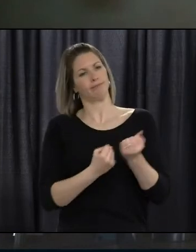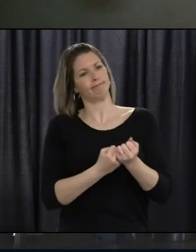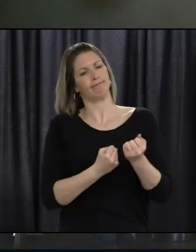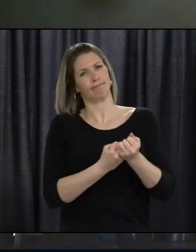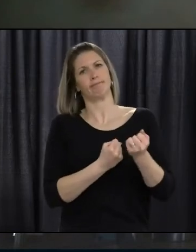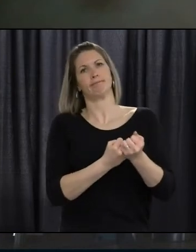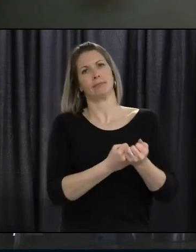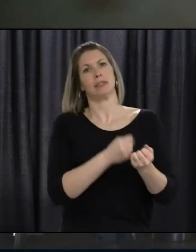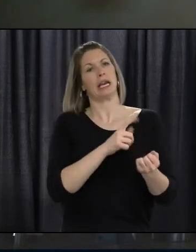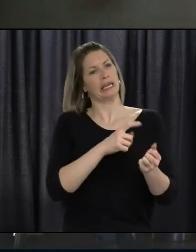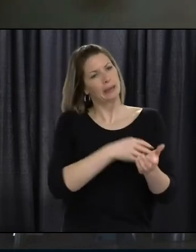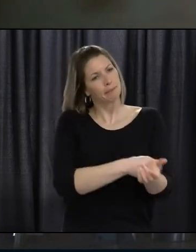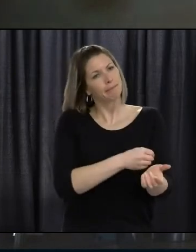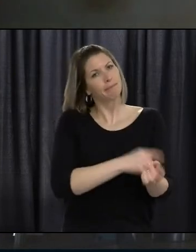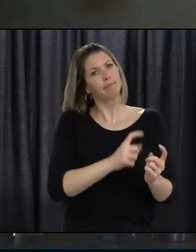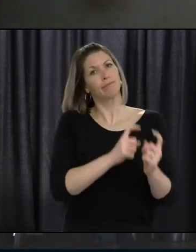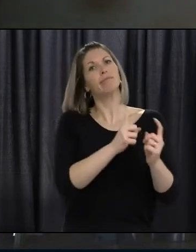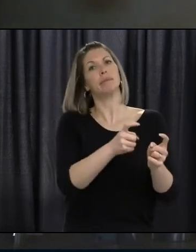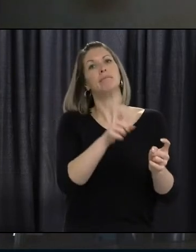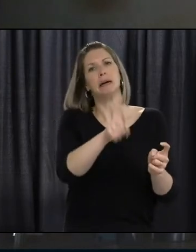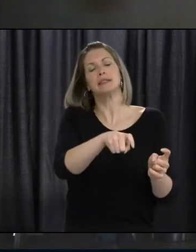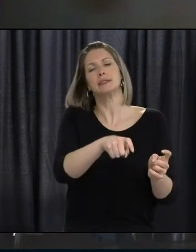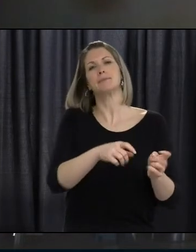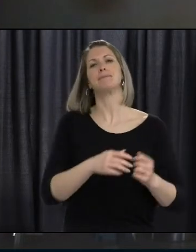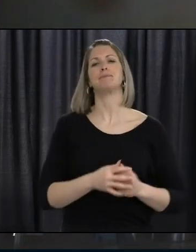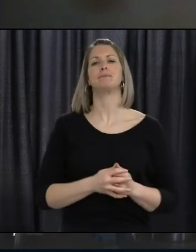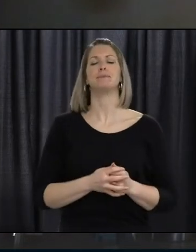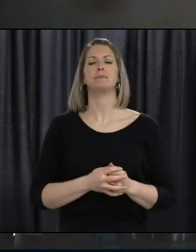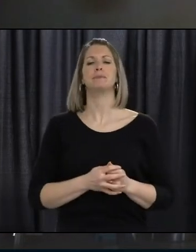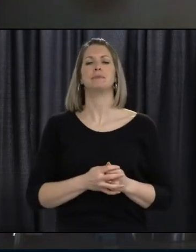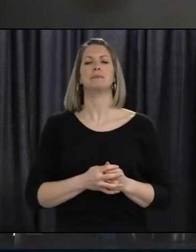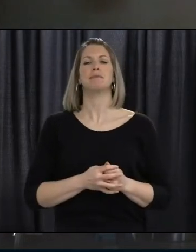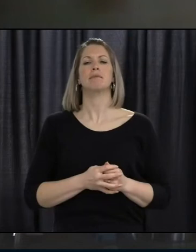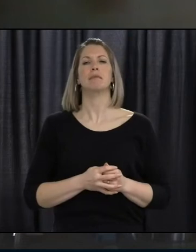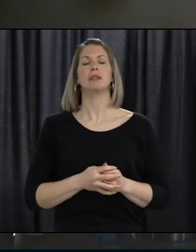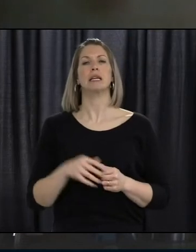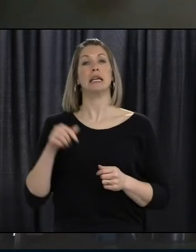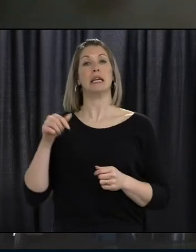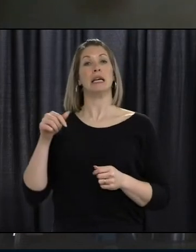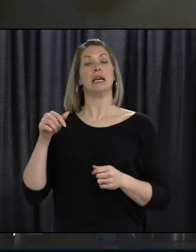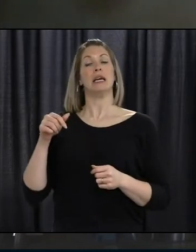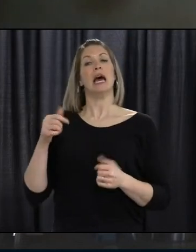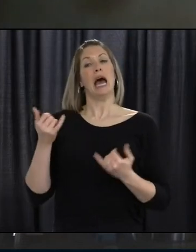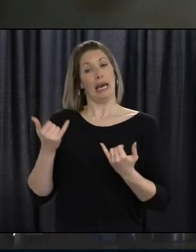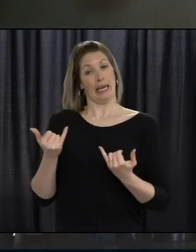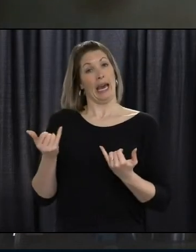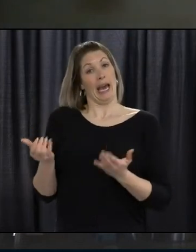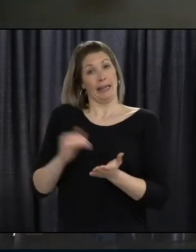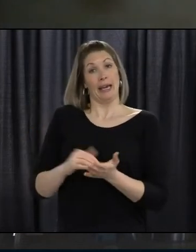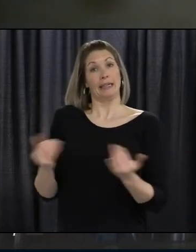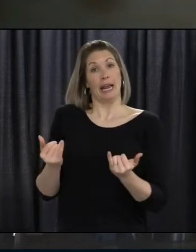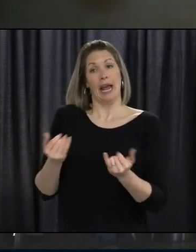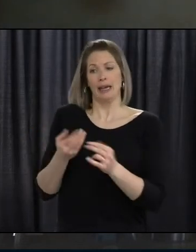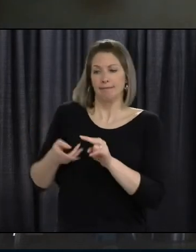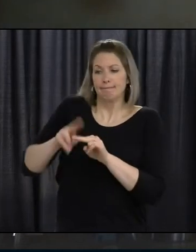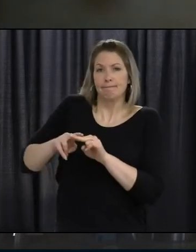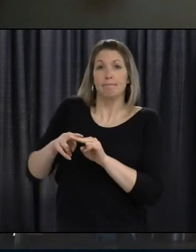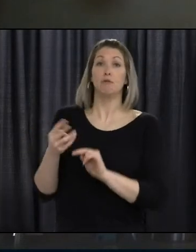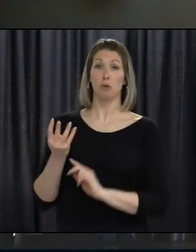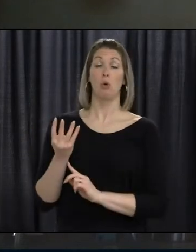see cases, and I think that speaks to both the benefits and successes